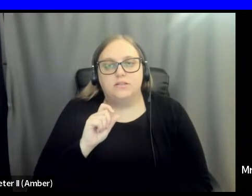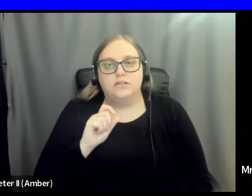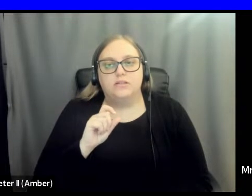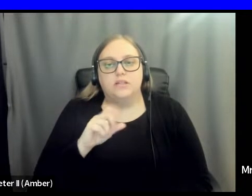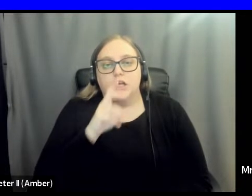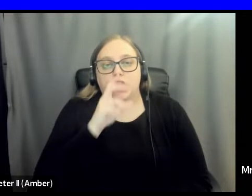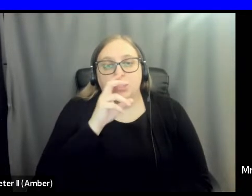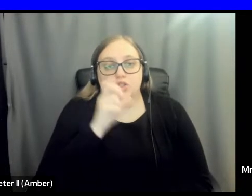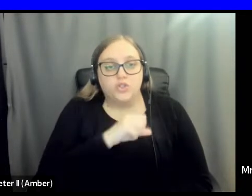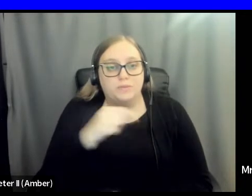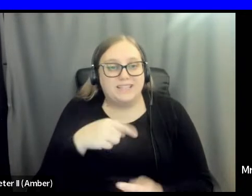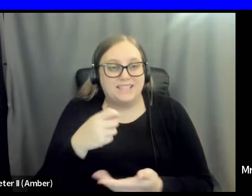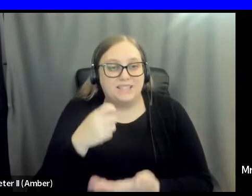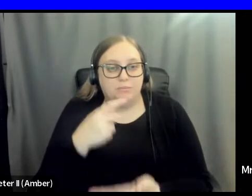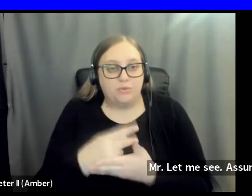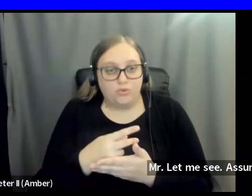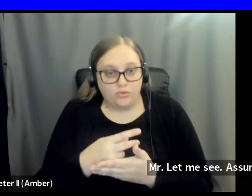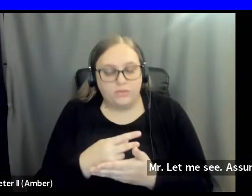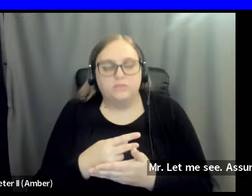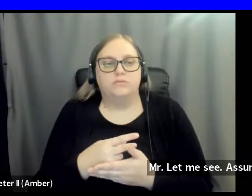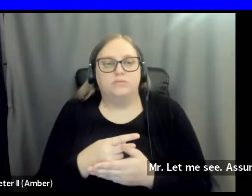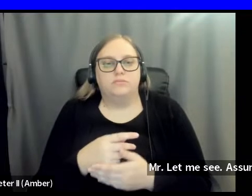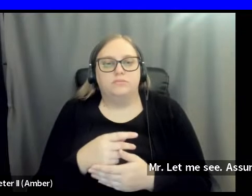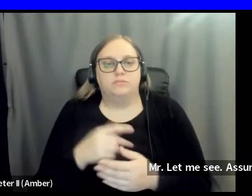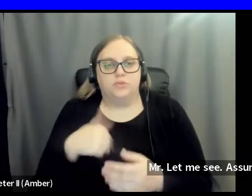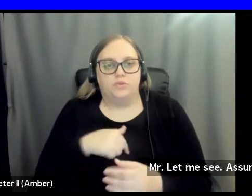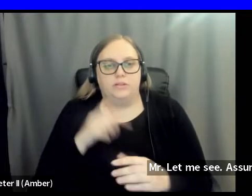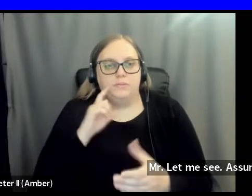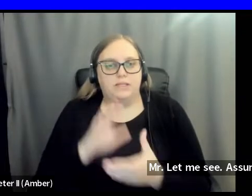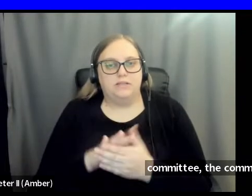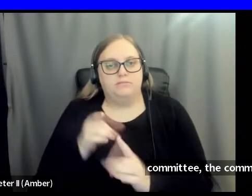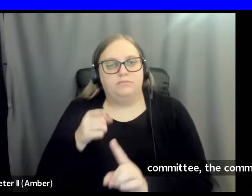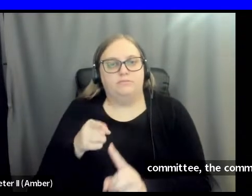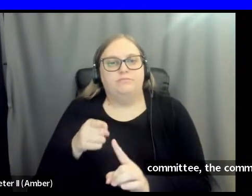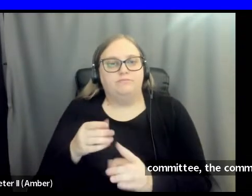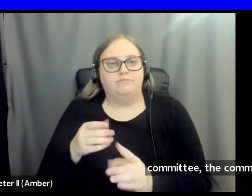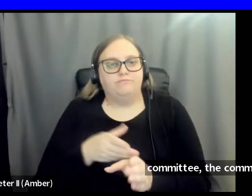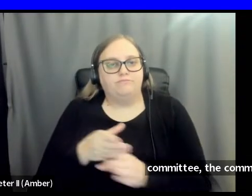Assuming that this is approved by the committee believes that Mr. Blake has developed